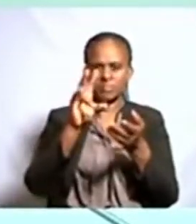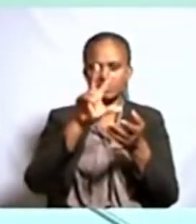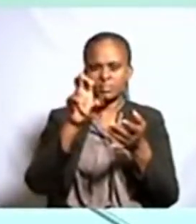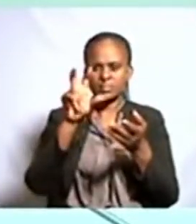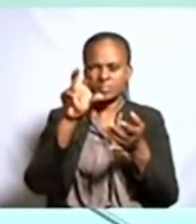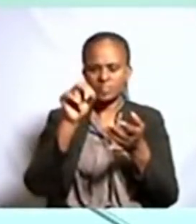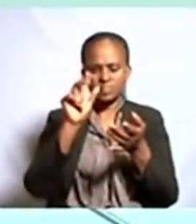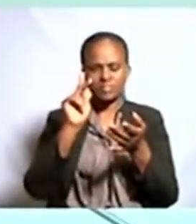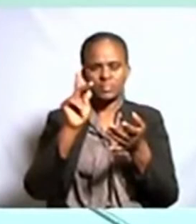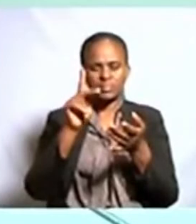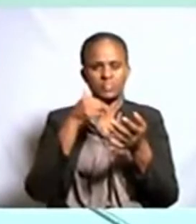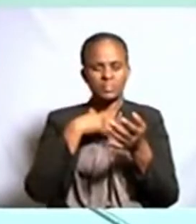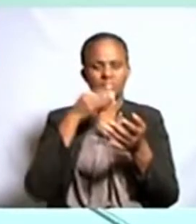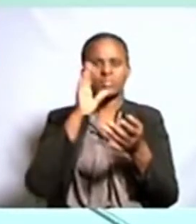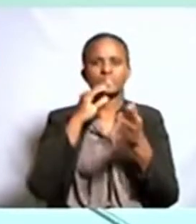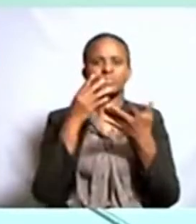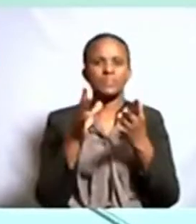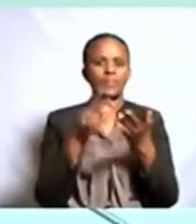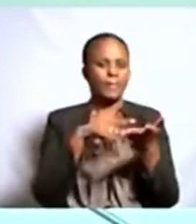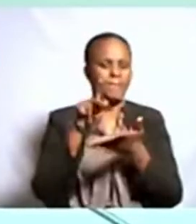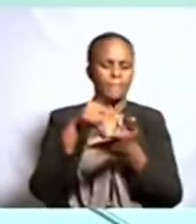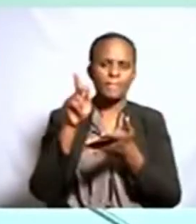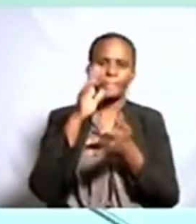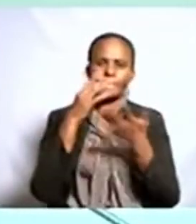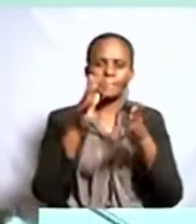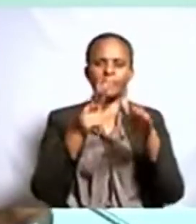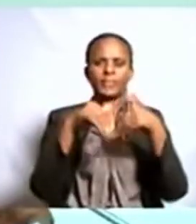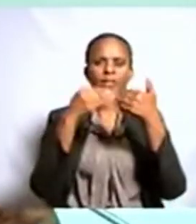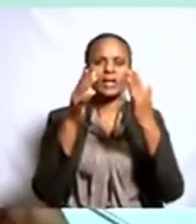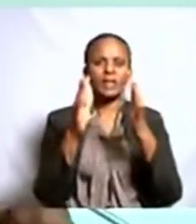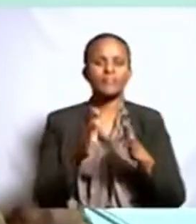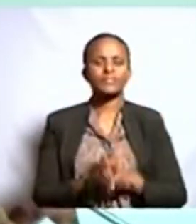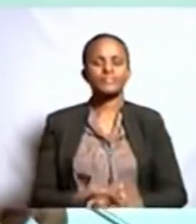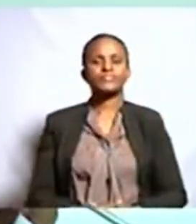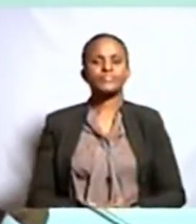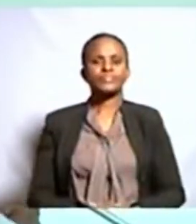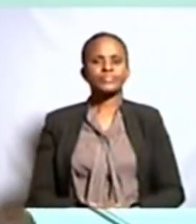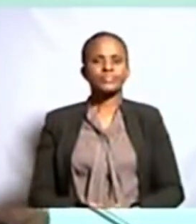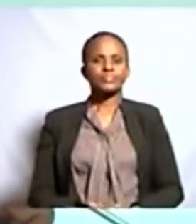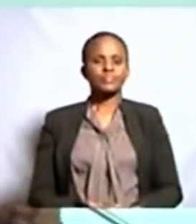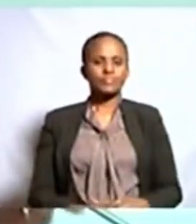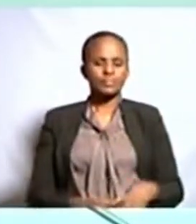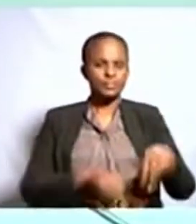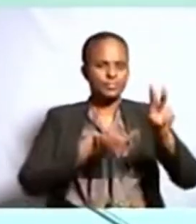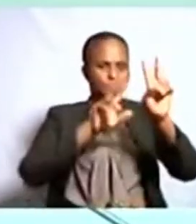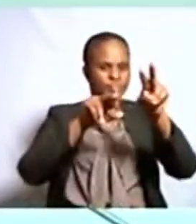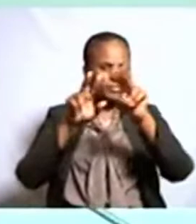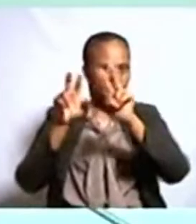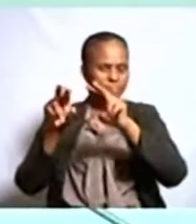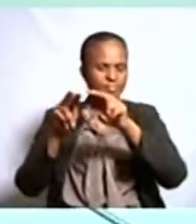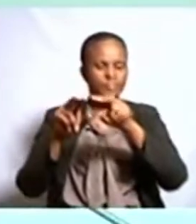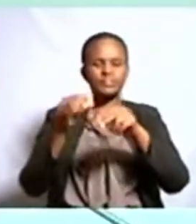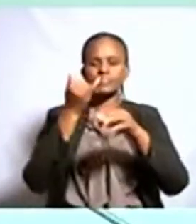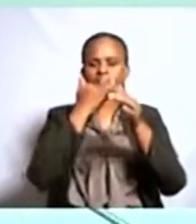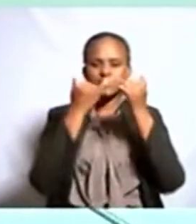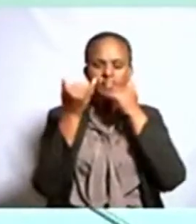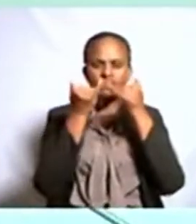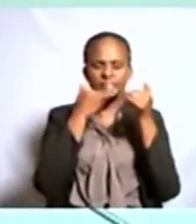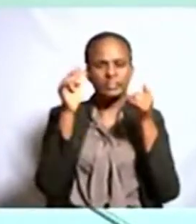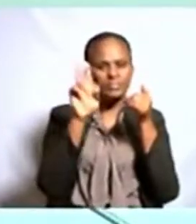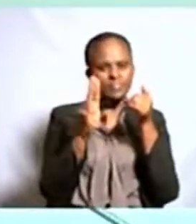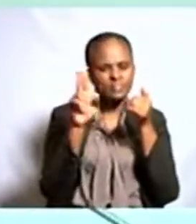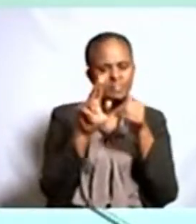2,477,330 kwacha had been paid to the supplier. The following were observed. The first one is irregular use of